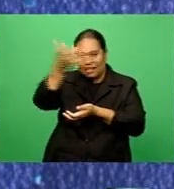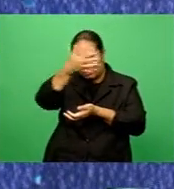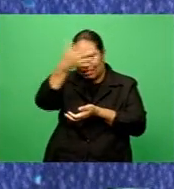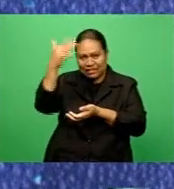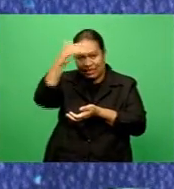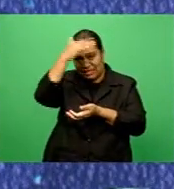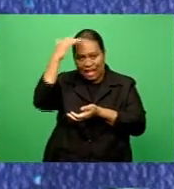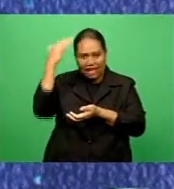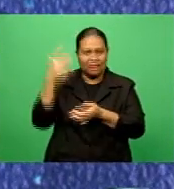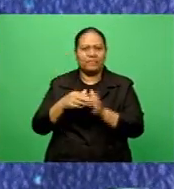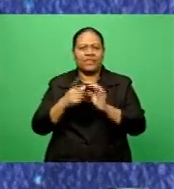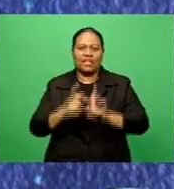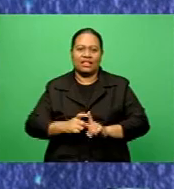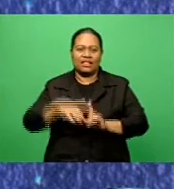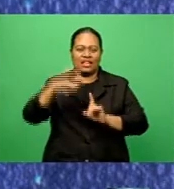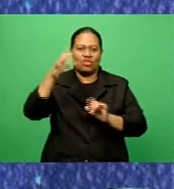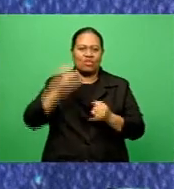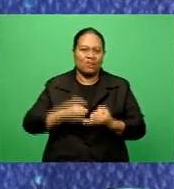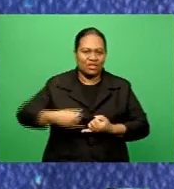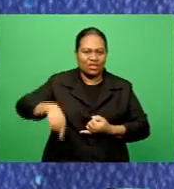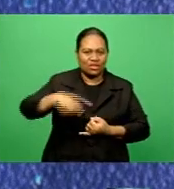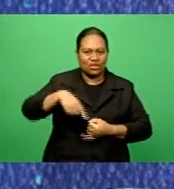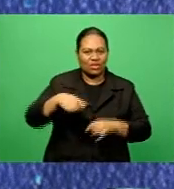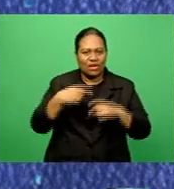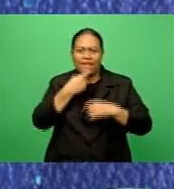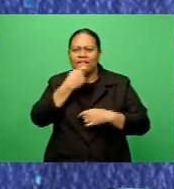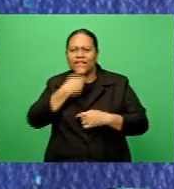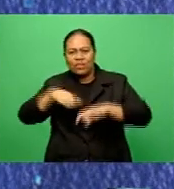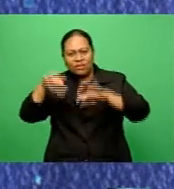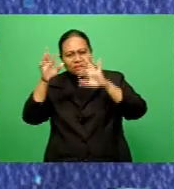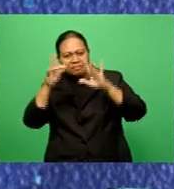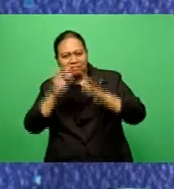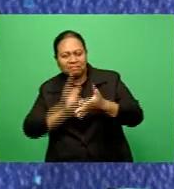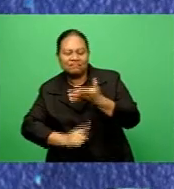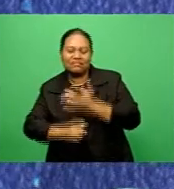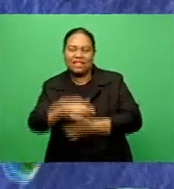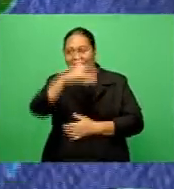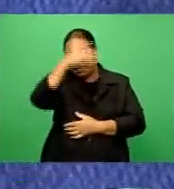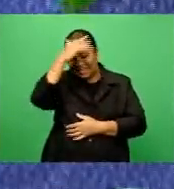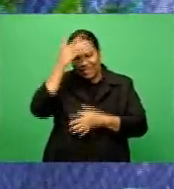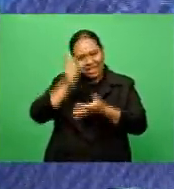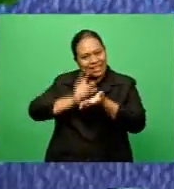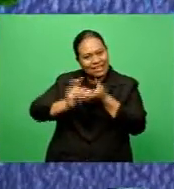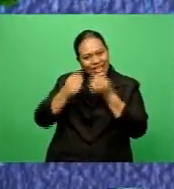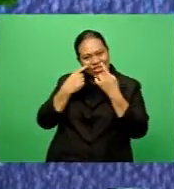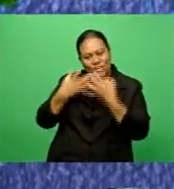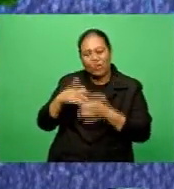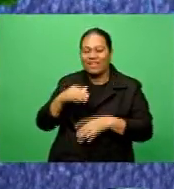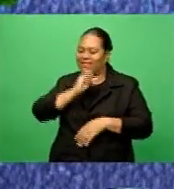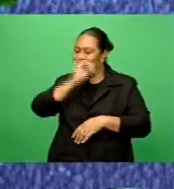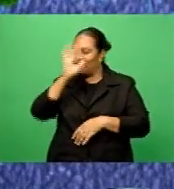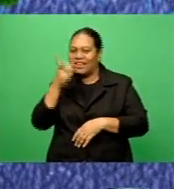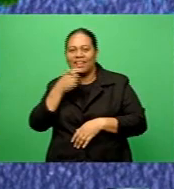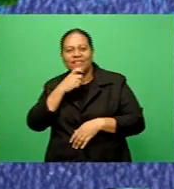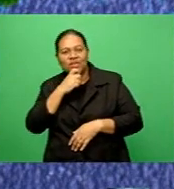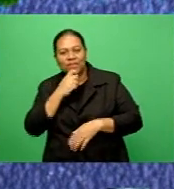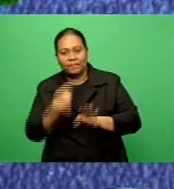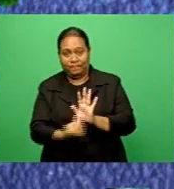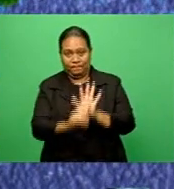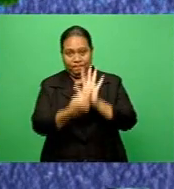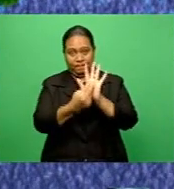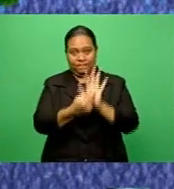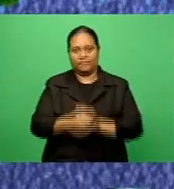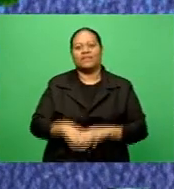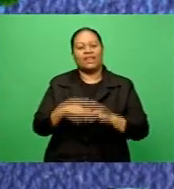Harbour to Suva, following a few morning scattered showers, skies cleared, making way for a fine afternoon. And up north, conditions